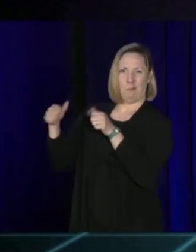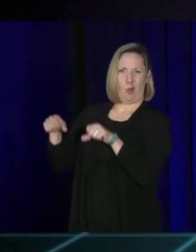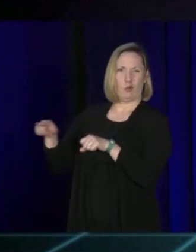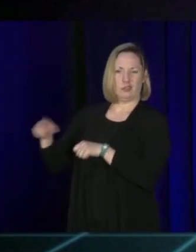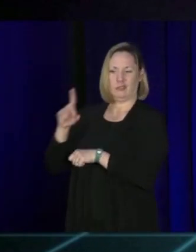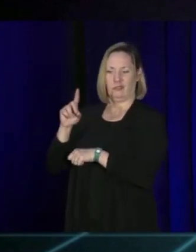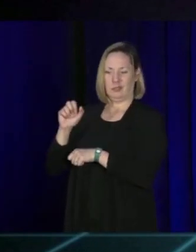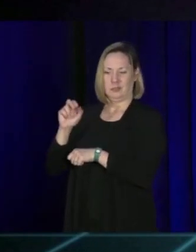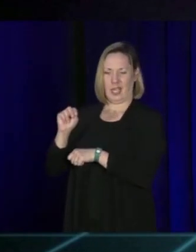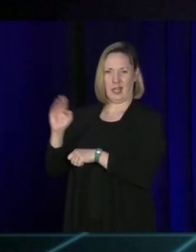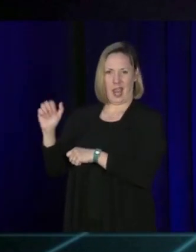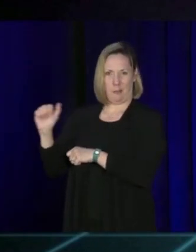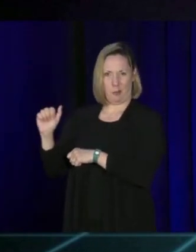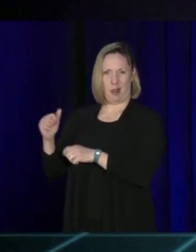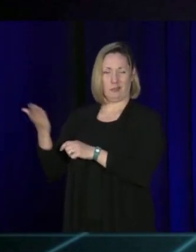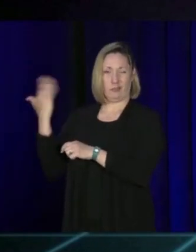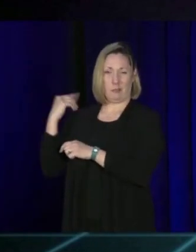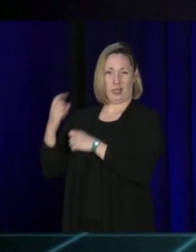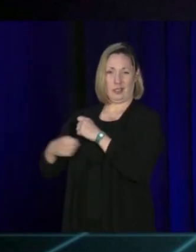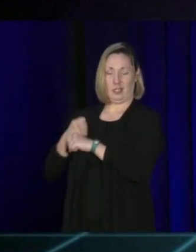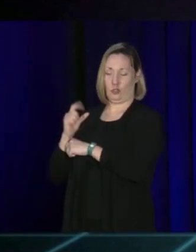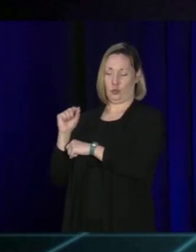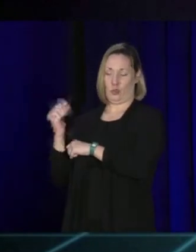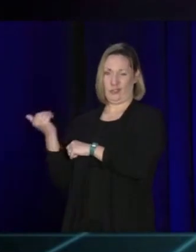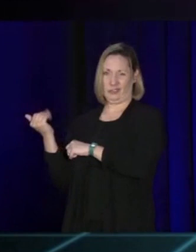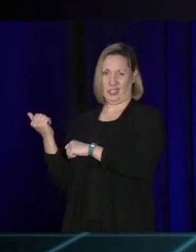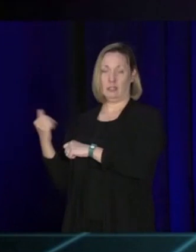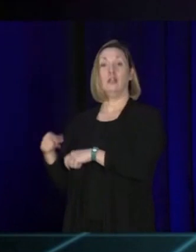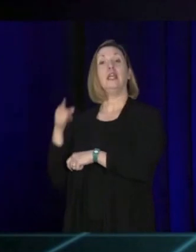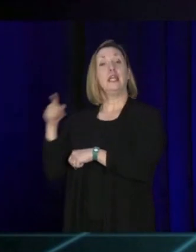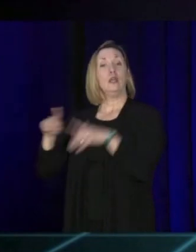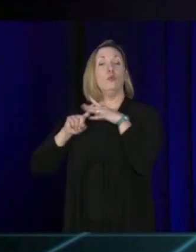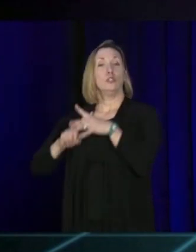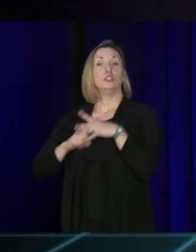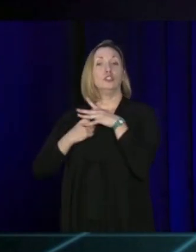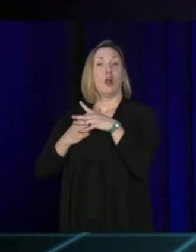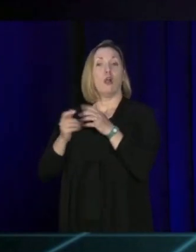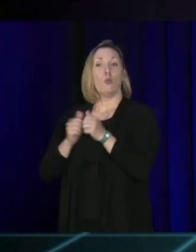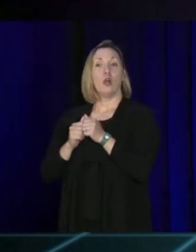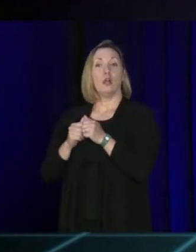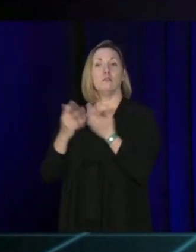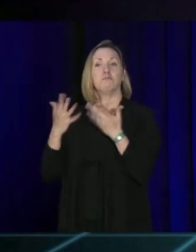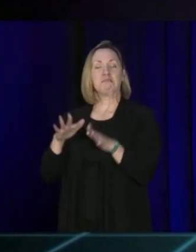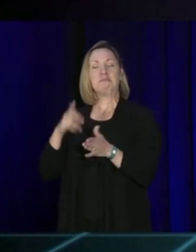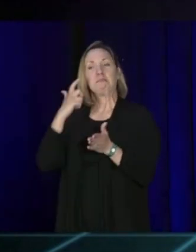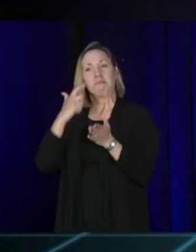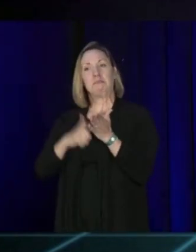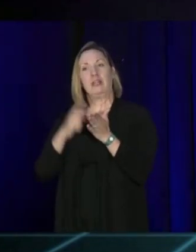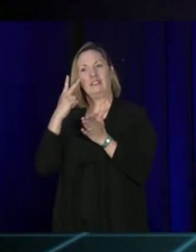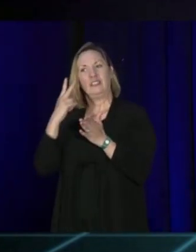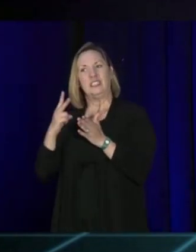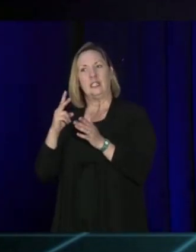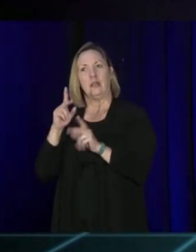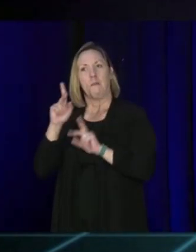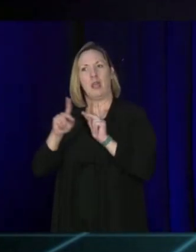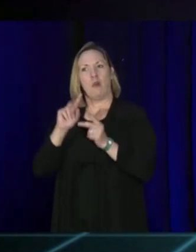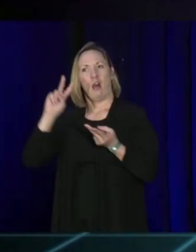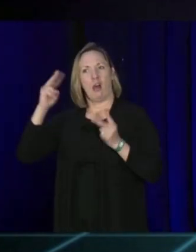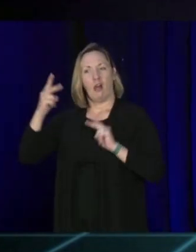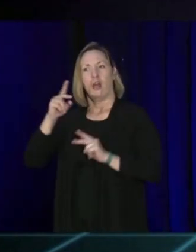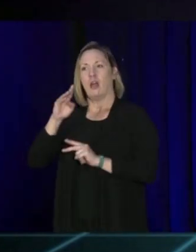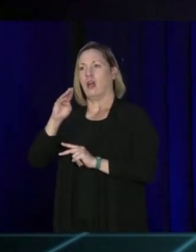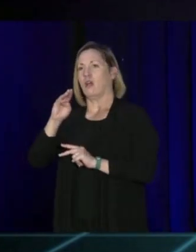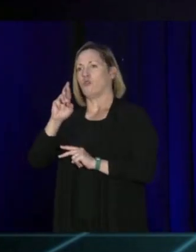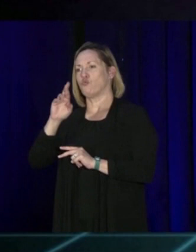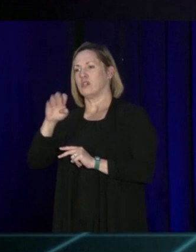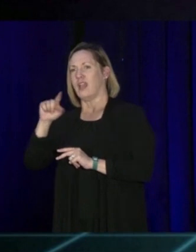in 2015, where he would start with, "I've seen React misunderstood by smart people more often than any